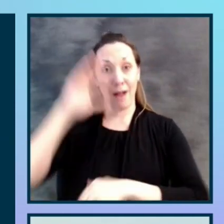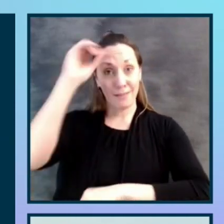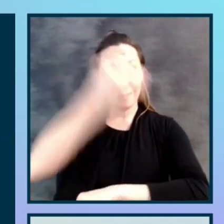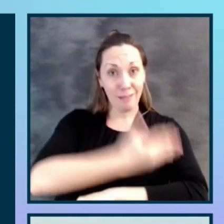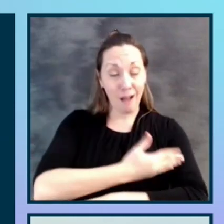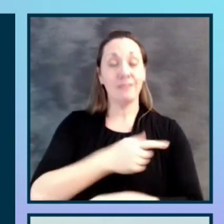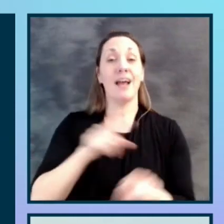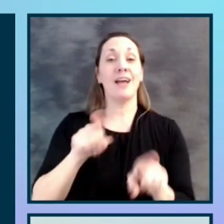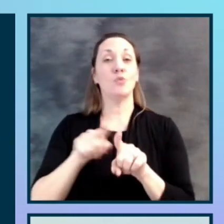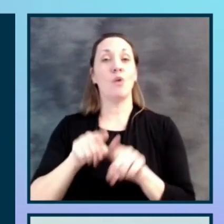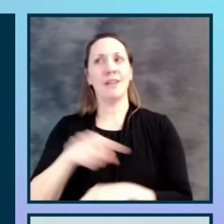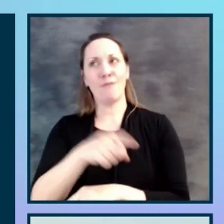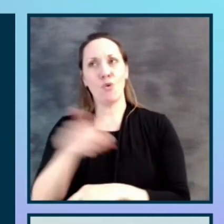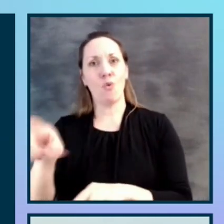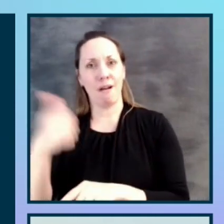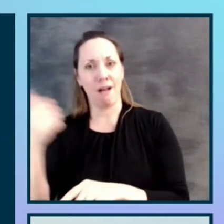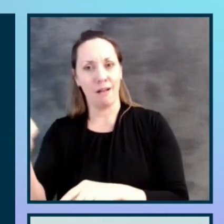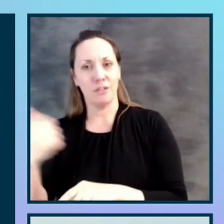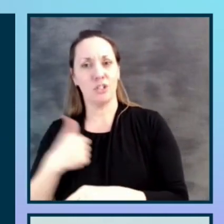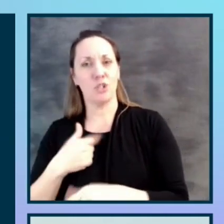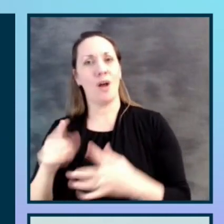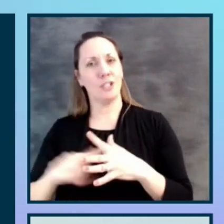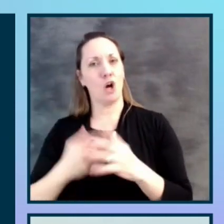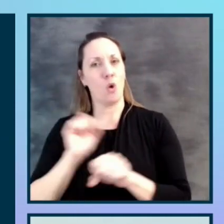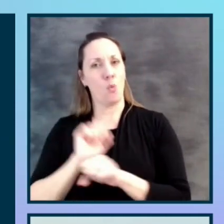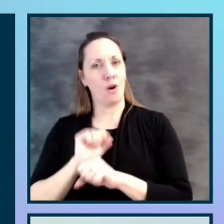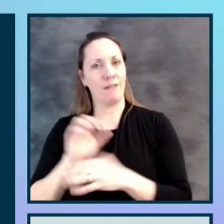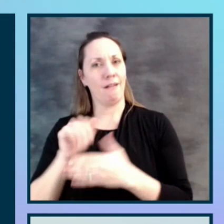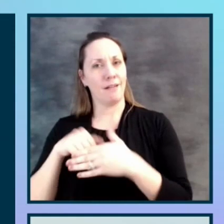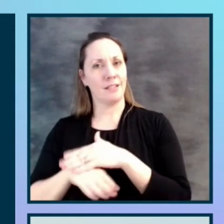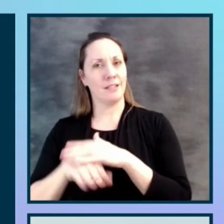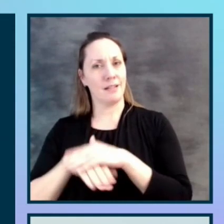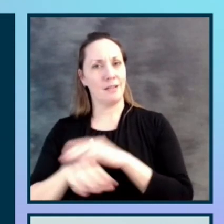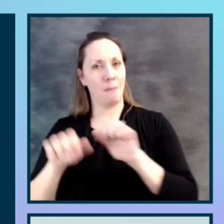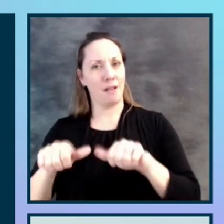an accessibility team within my organization.